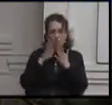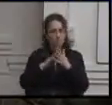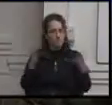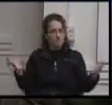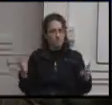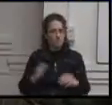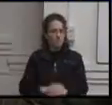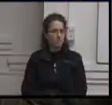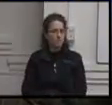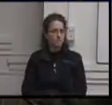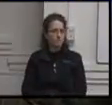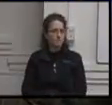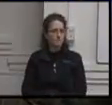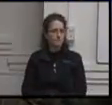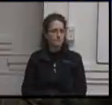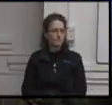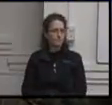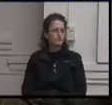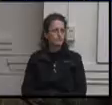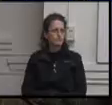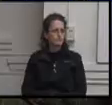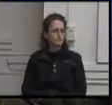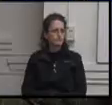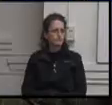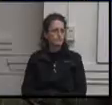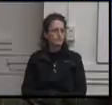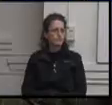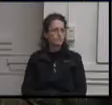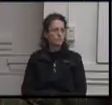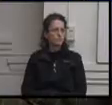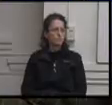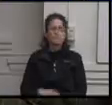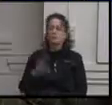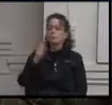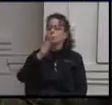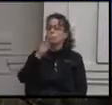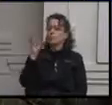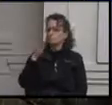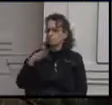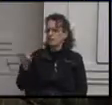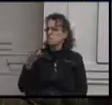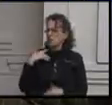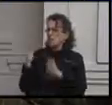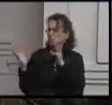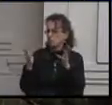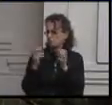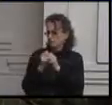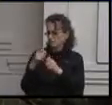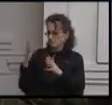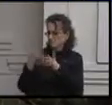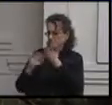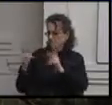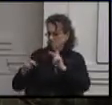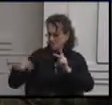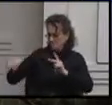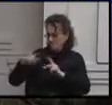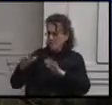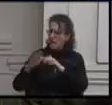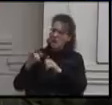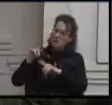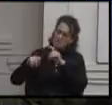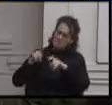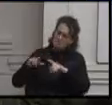And I think I've talked to some people in Westby, and one of the comments that was made, was, how would the people in Westby